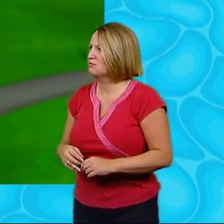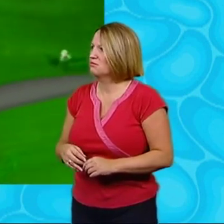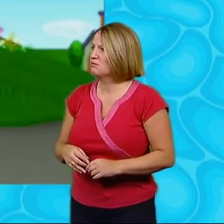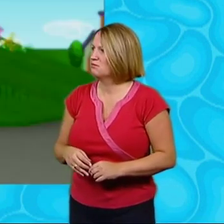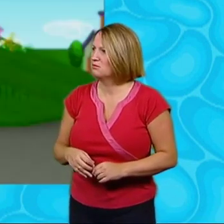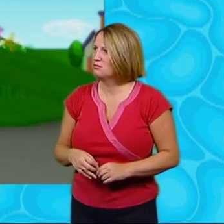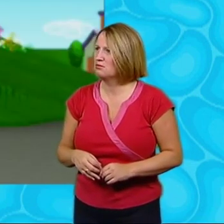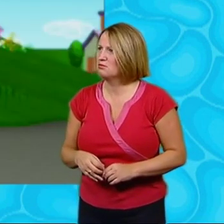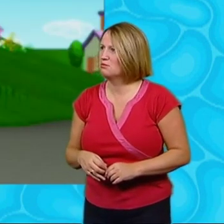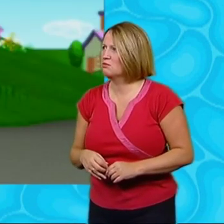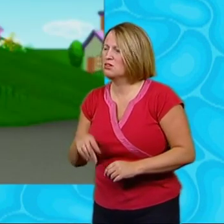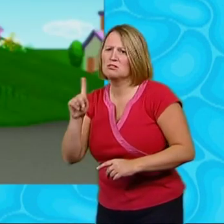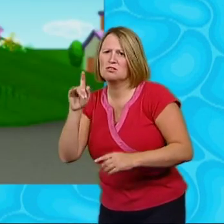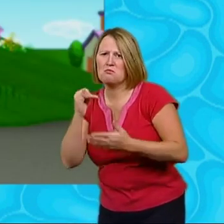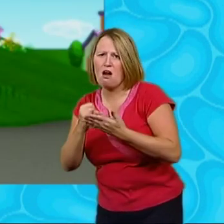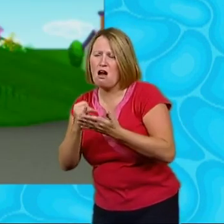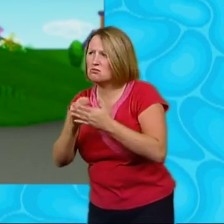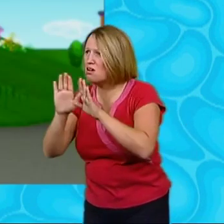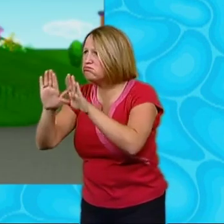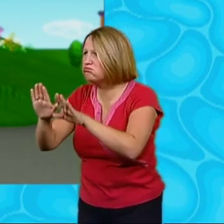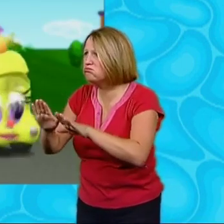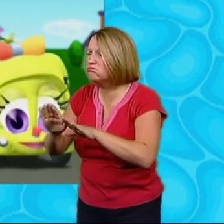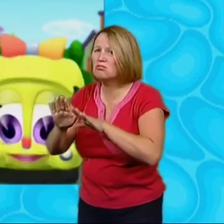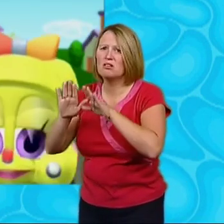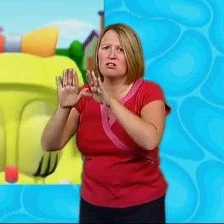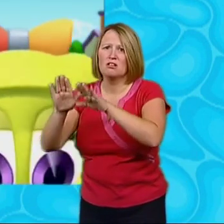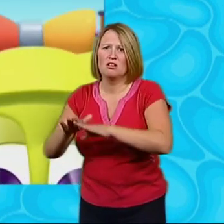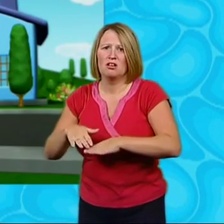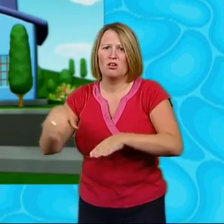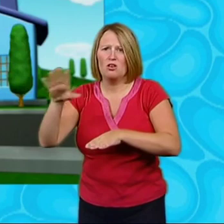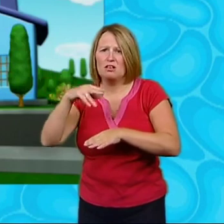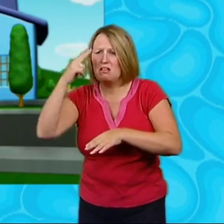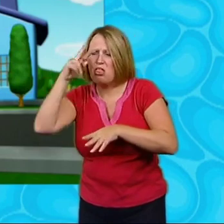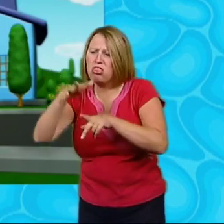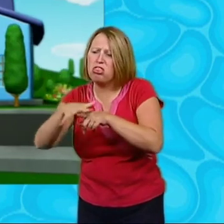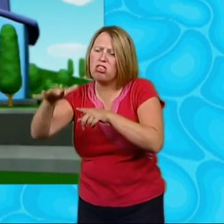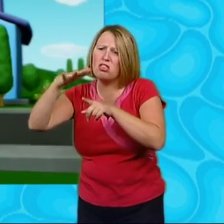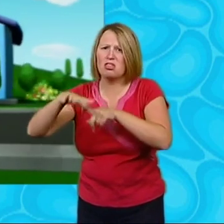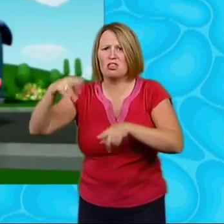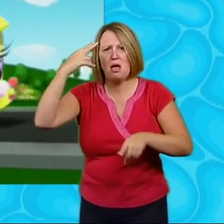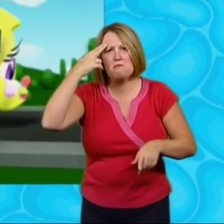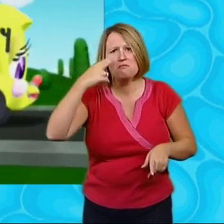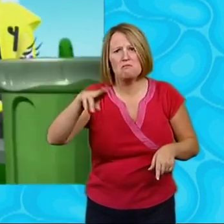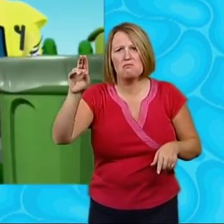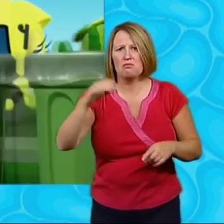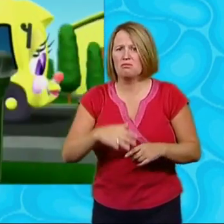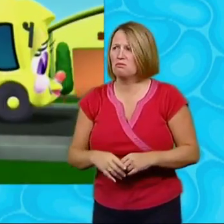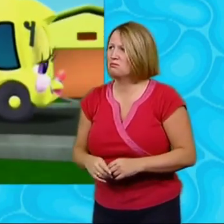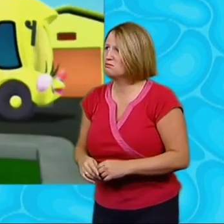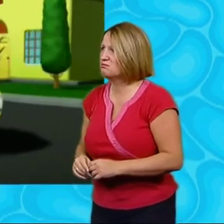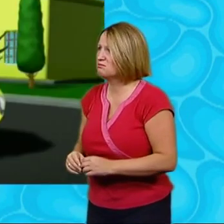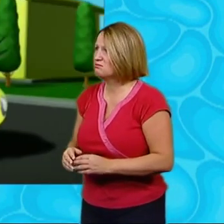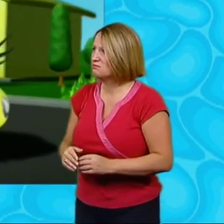What is the matter with calling trucks names? I